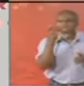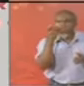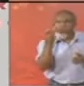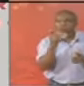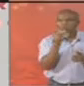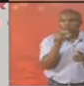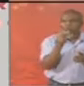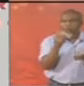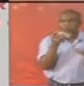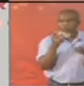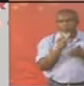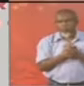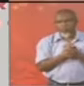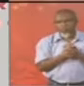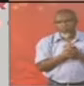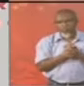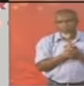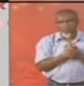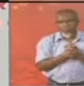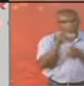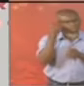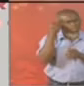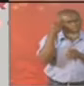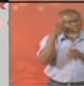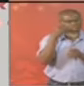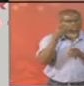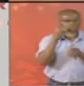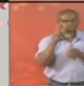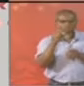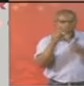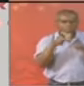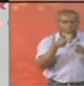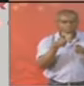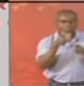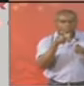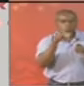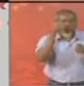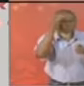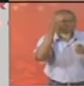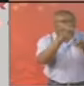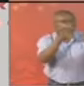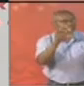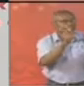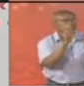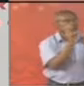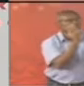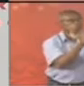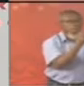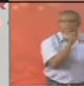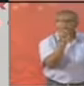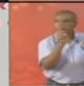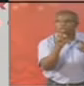business. Where are people reporting that they may have been, what are they reporting that they may